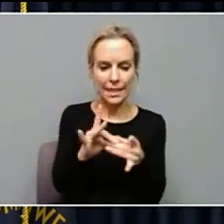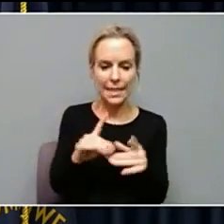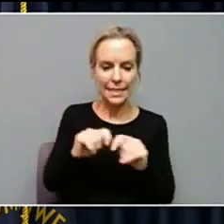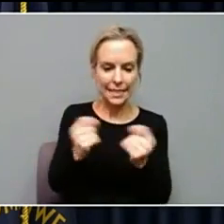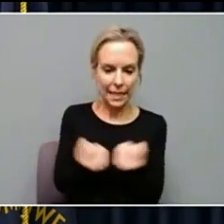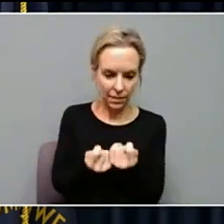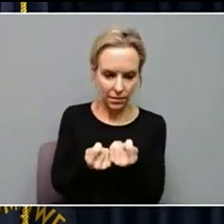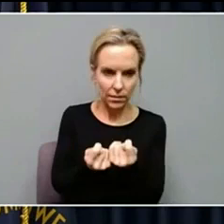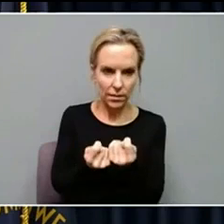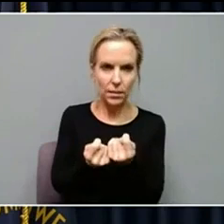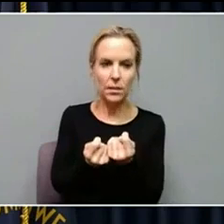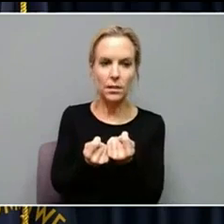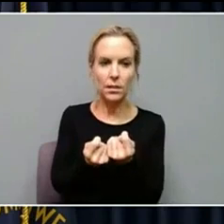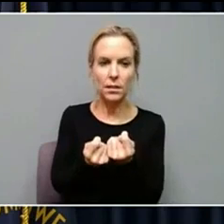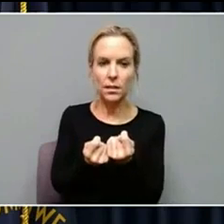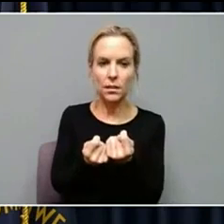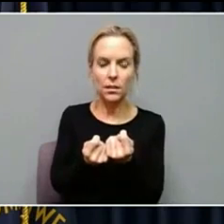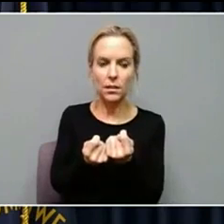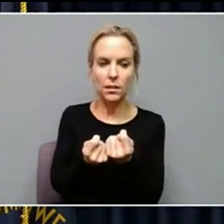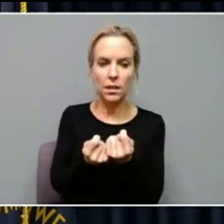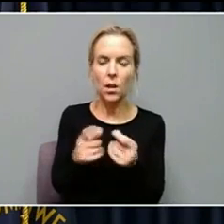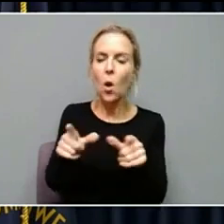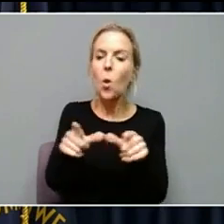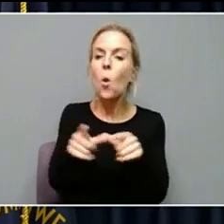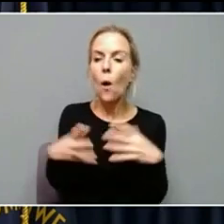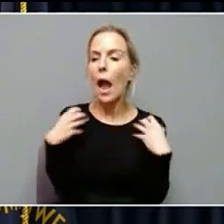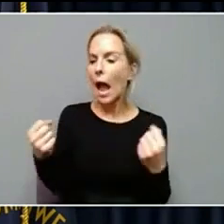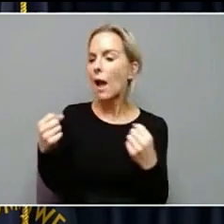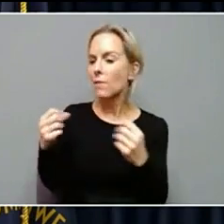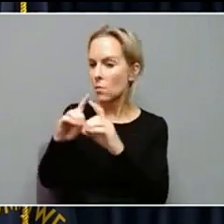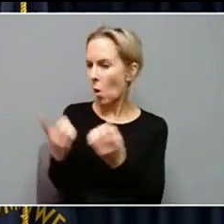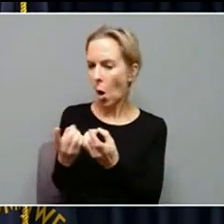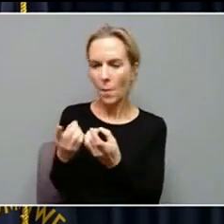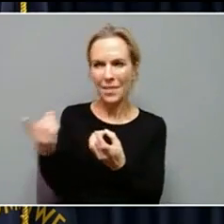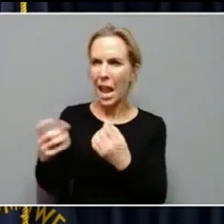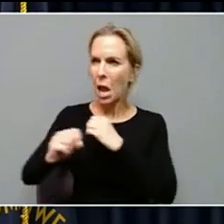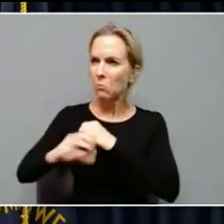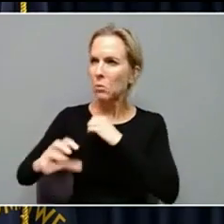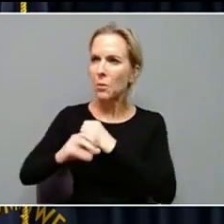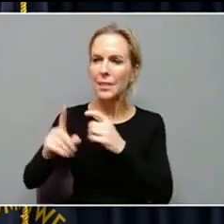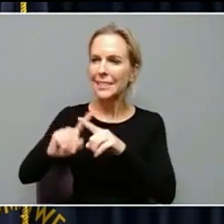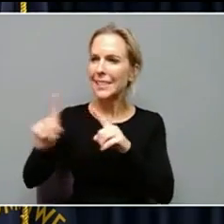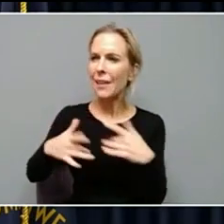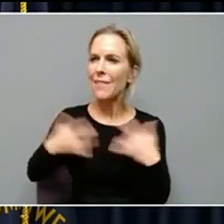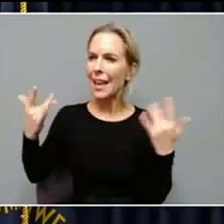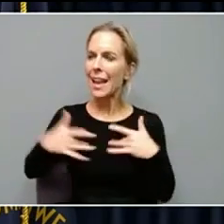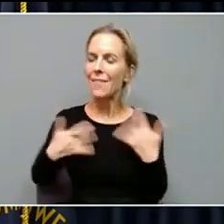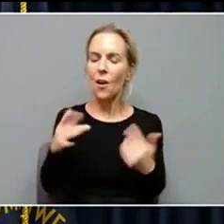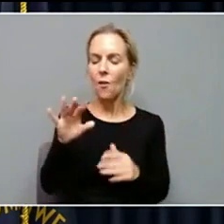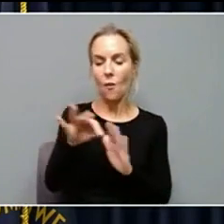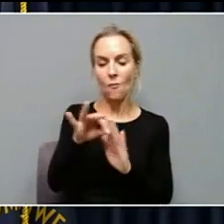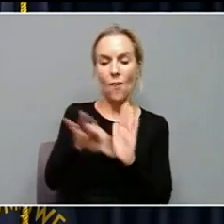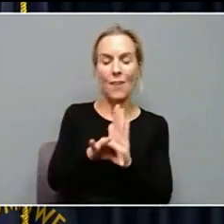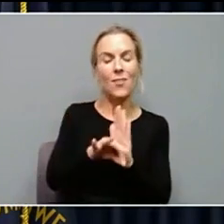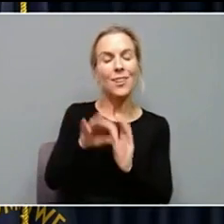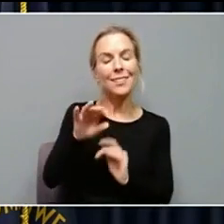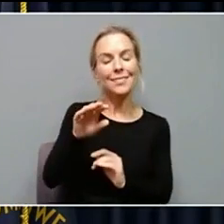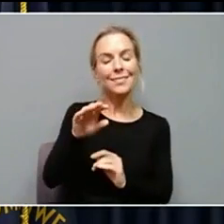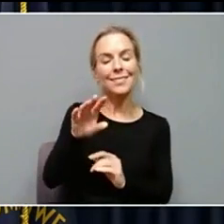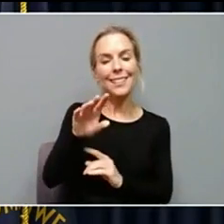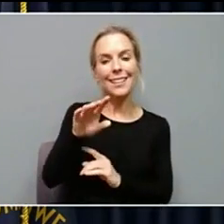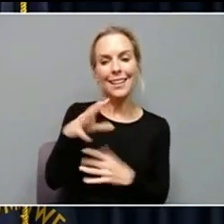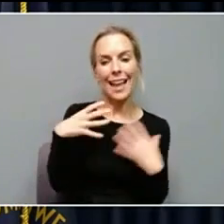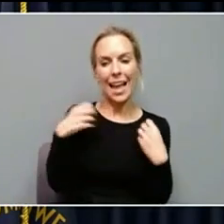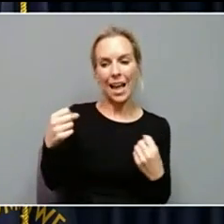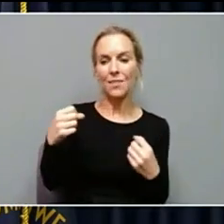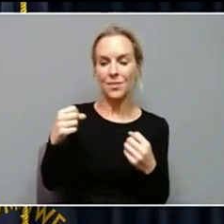which and then local health departments have been doing all types of things. Frankfurt Health Department did come in to get a vaccine. They had a huge amount of pizza, and they just hand you